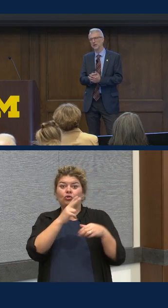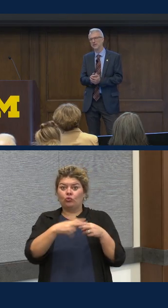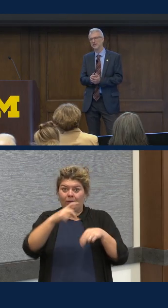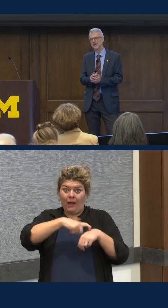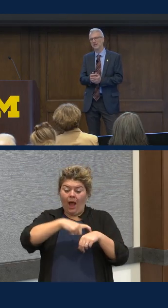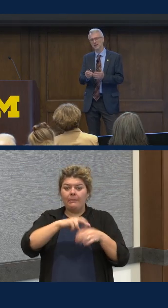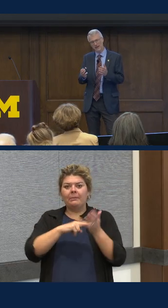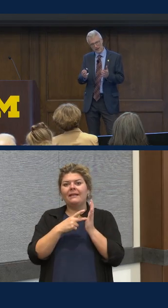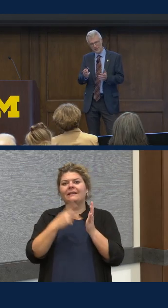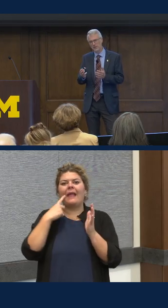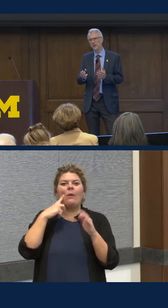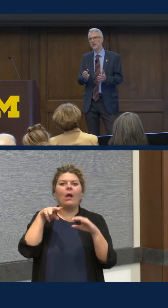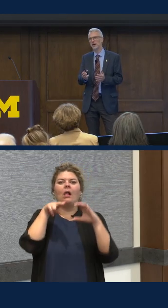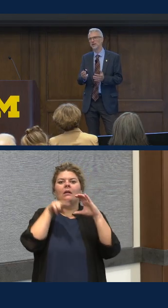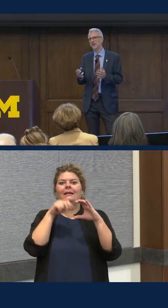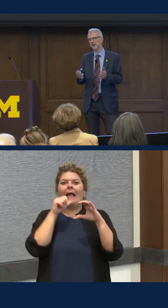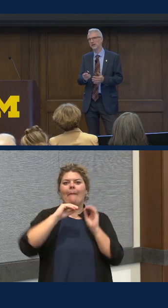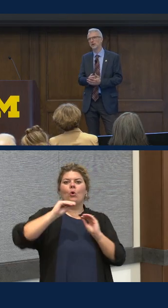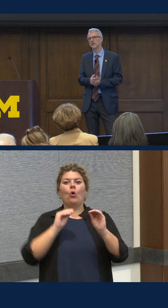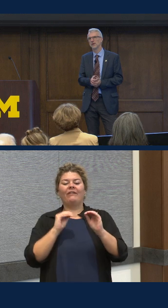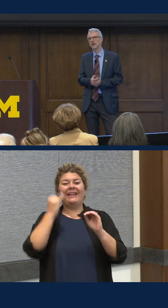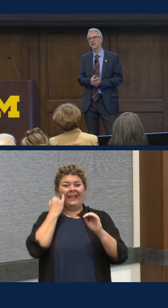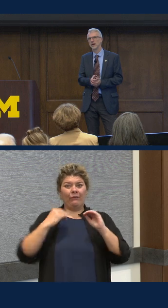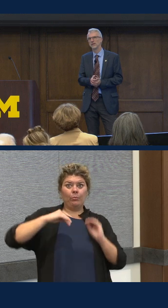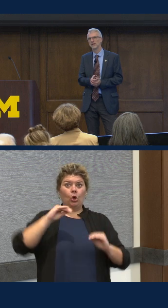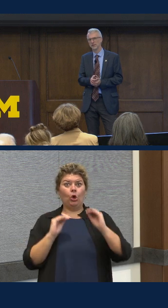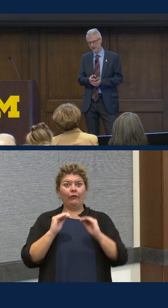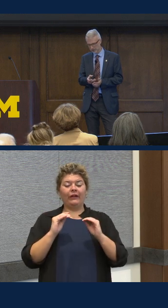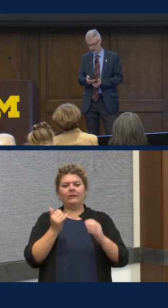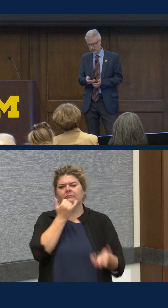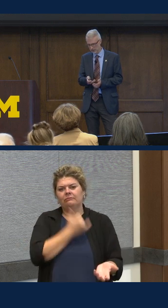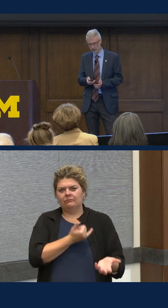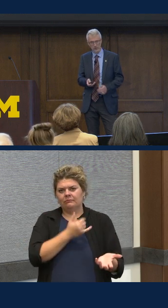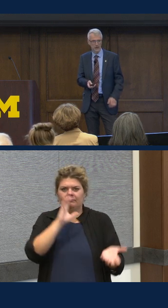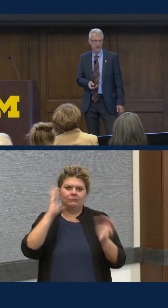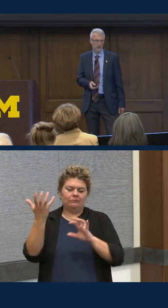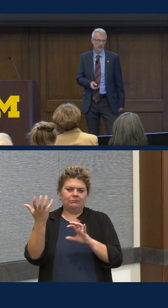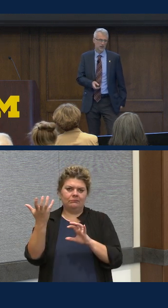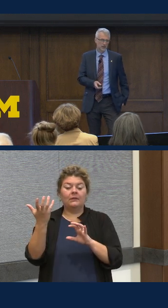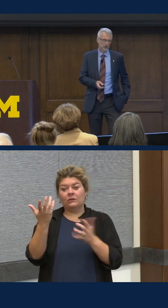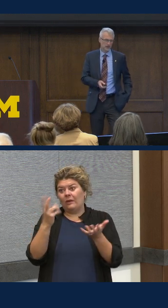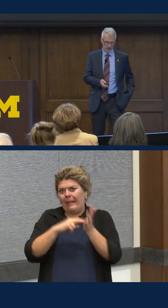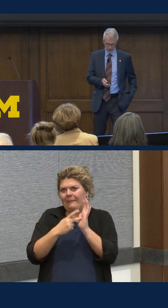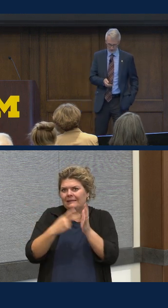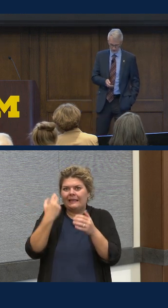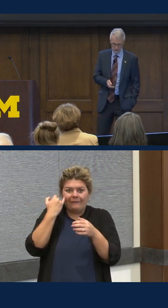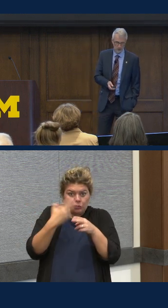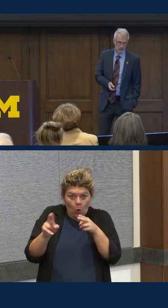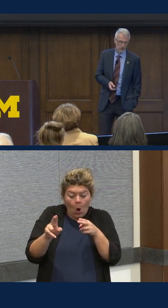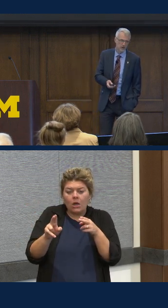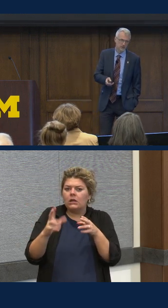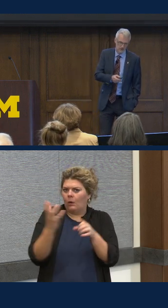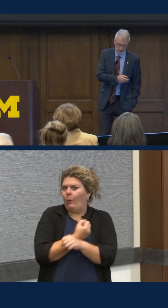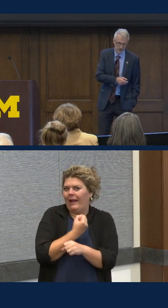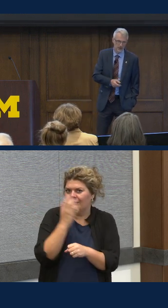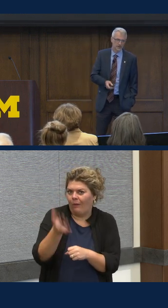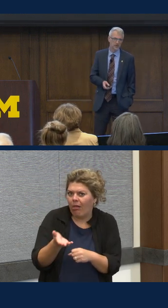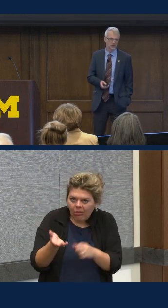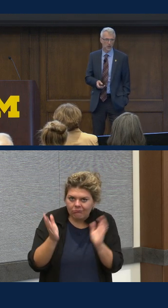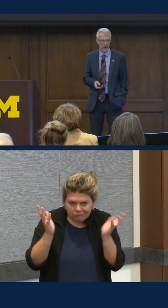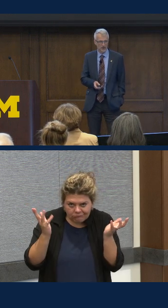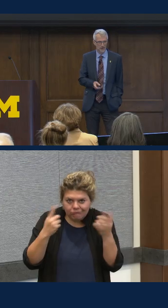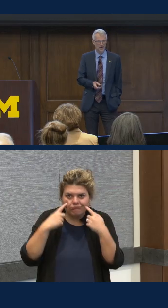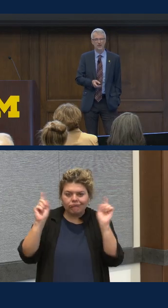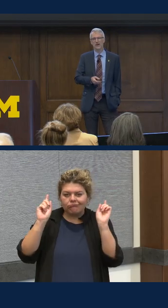likely to hold still. And if they move around, you're going to get motion artifacts in the image. So it's kind of a win-win to make scans shorter. We're also trying to make